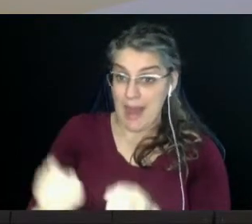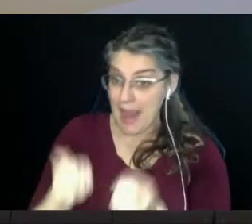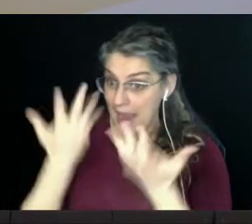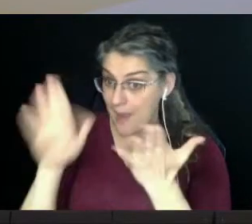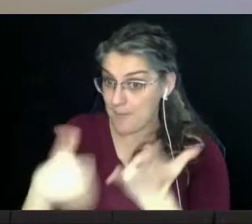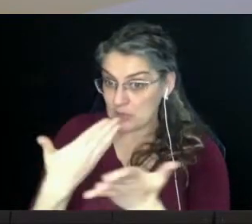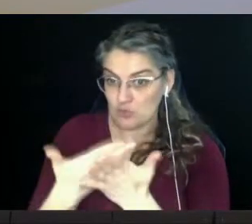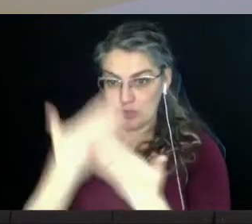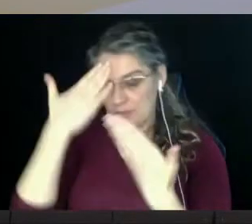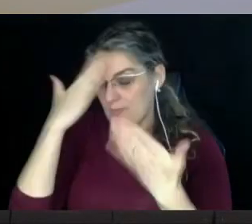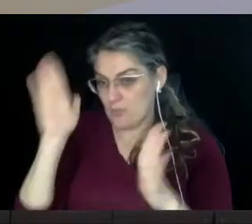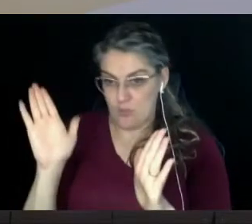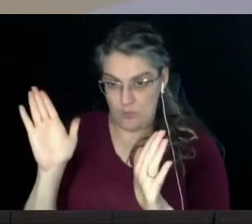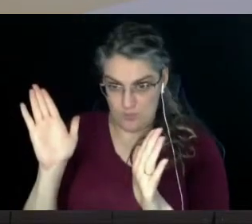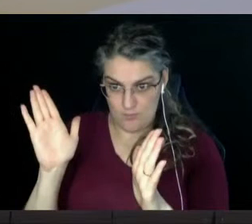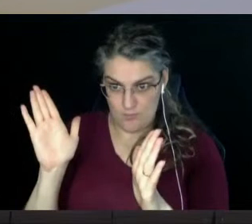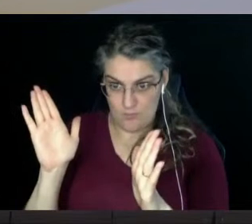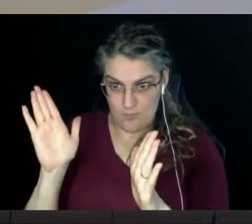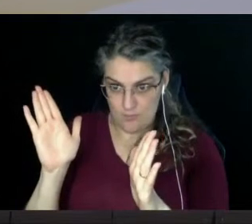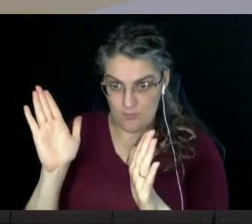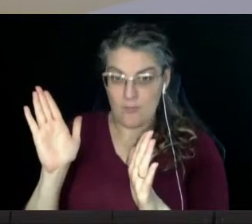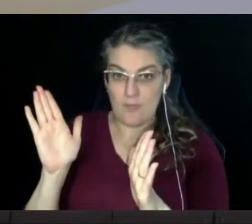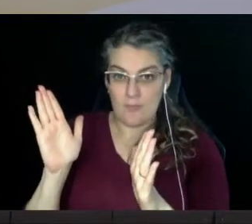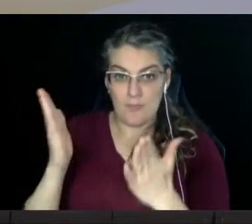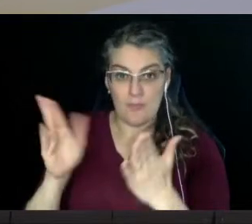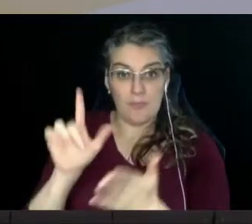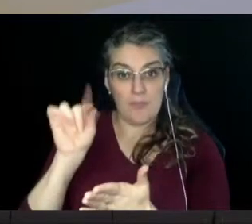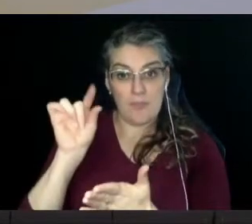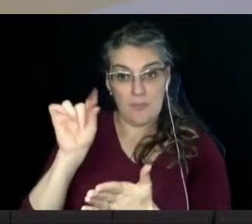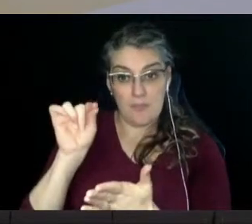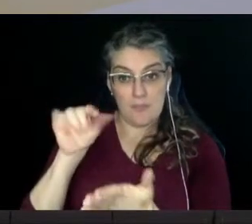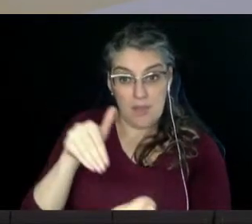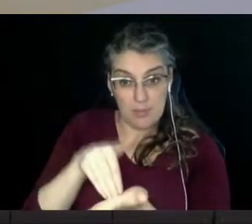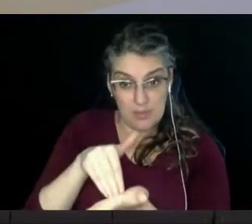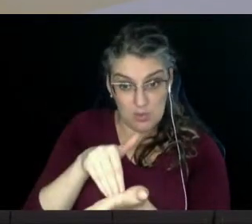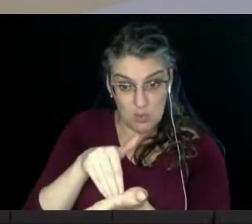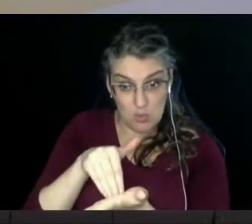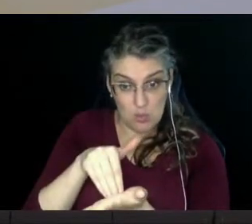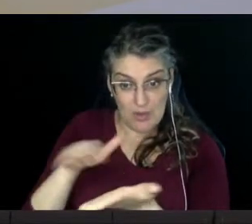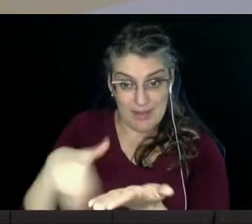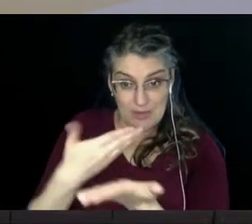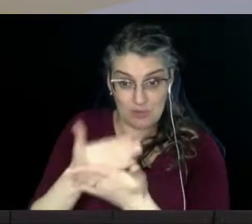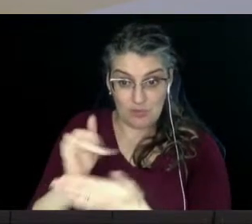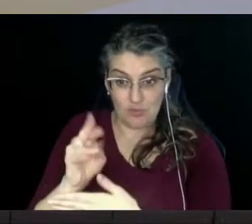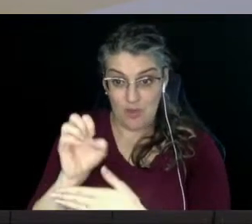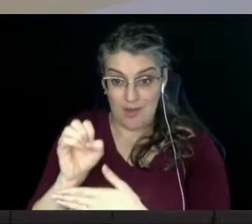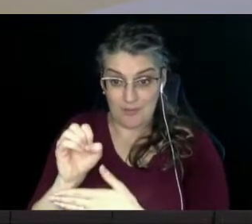on some initial calculations, maybe another 20,000 doses in June.